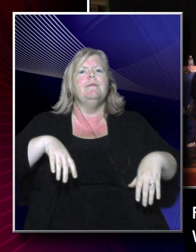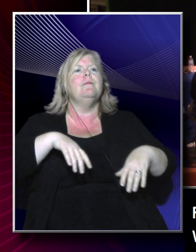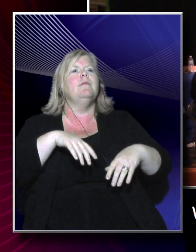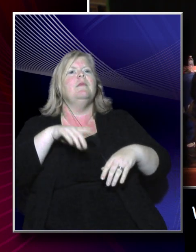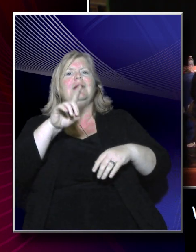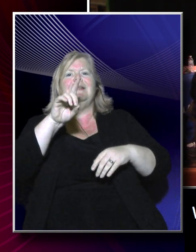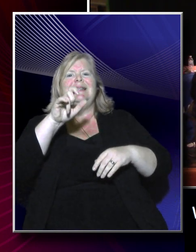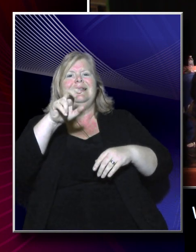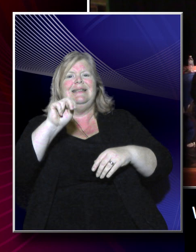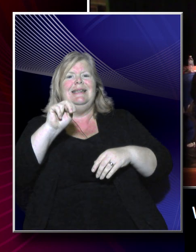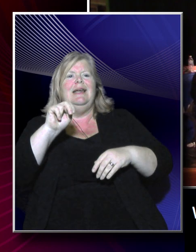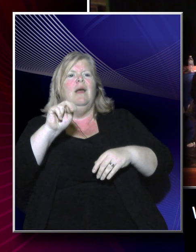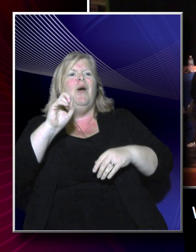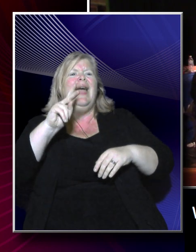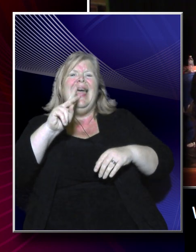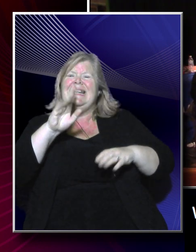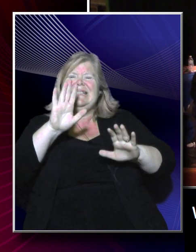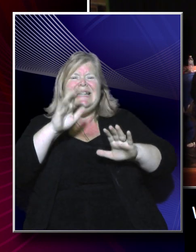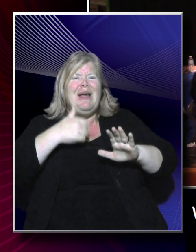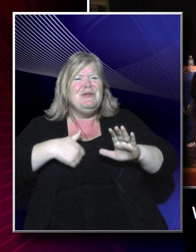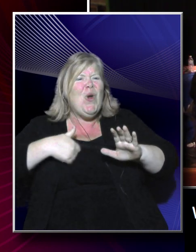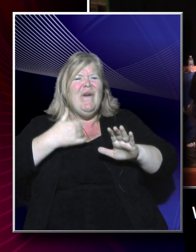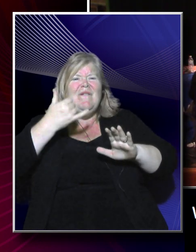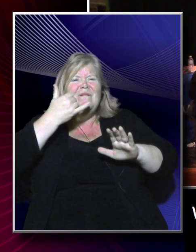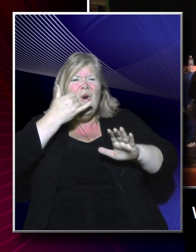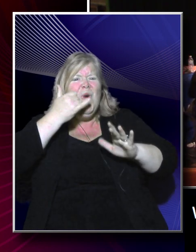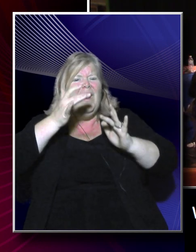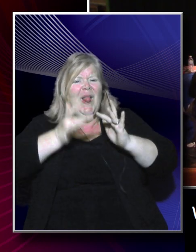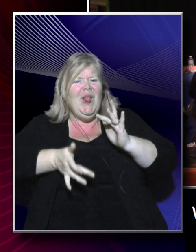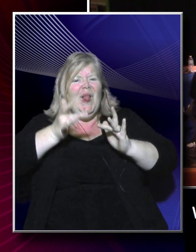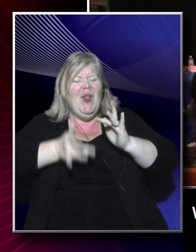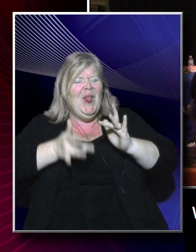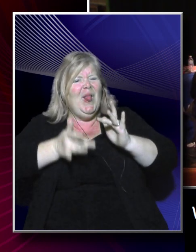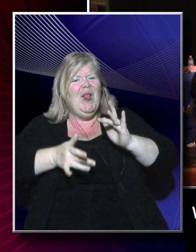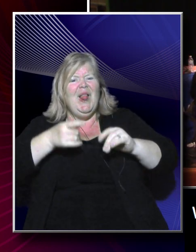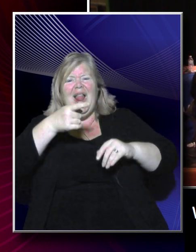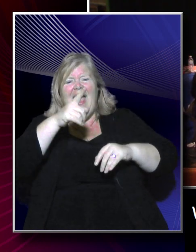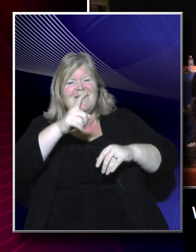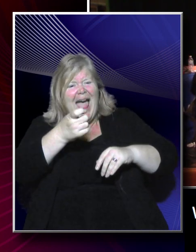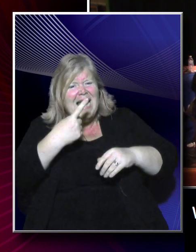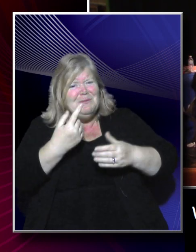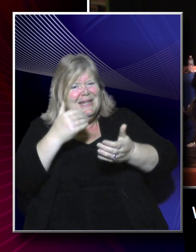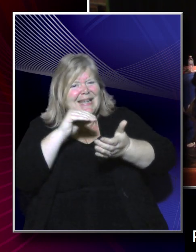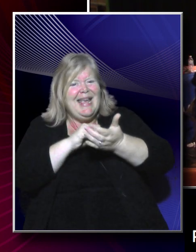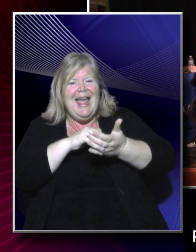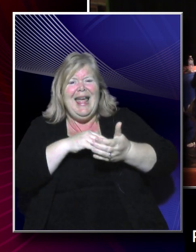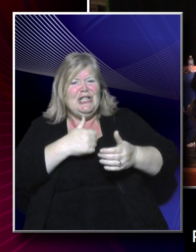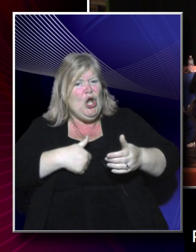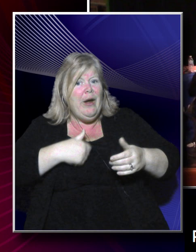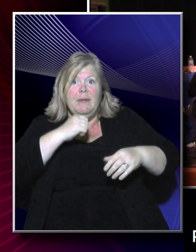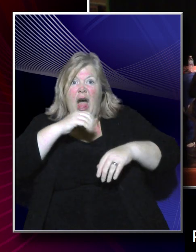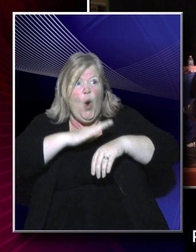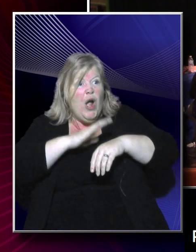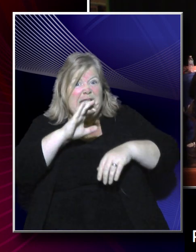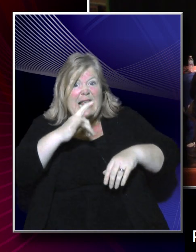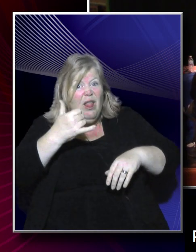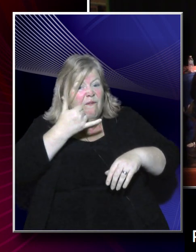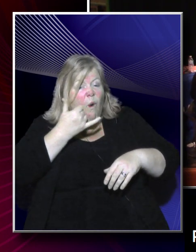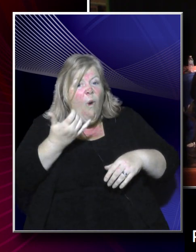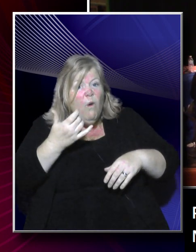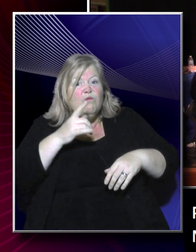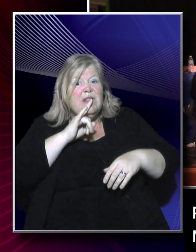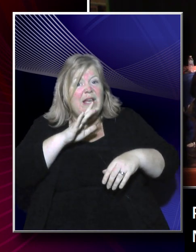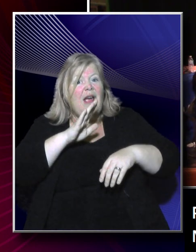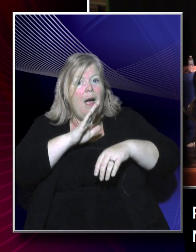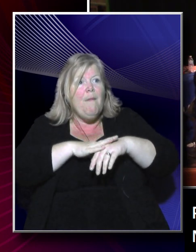I got to do it one more time. I'm sorry. That phone it's breaking up really bad. And I'm not on a cell phone, by the way. I'm on a landline. I